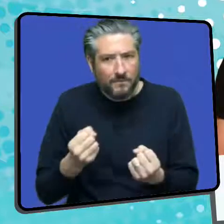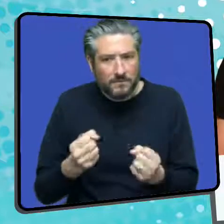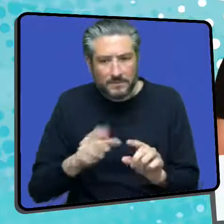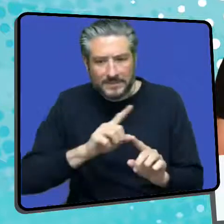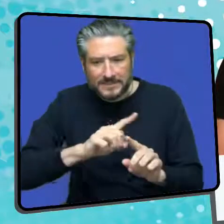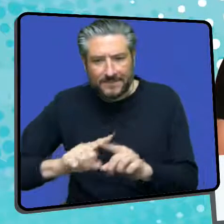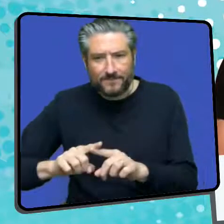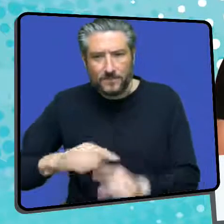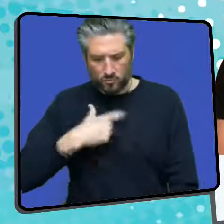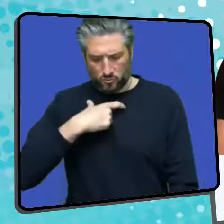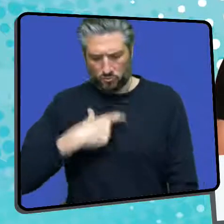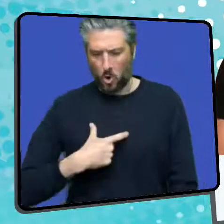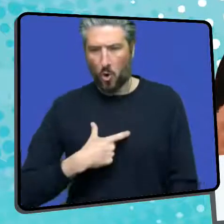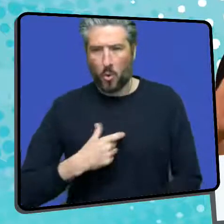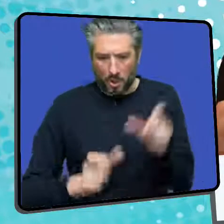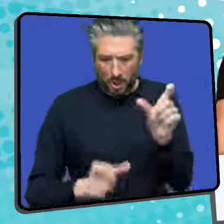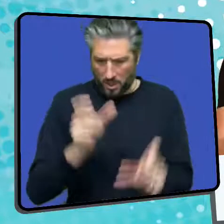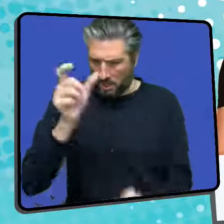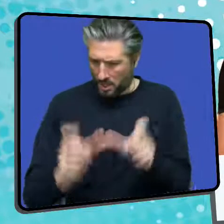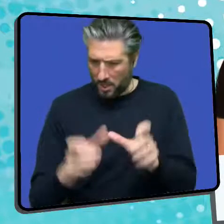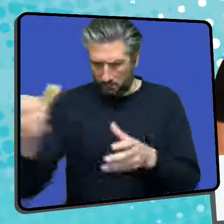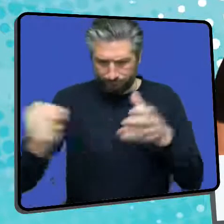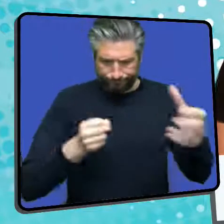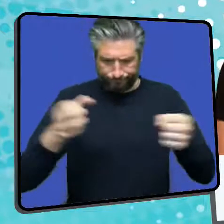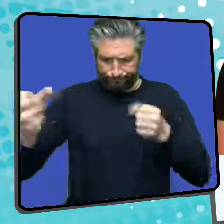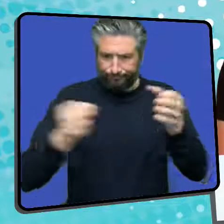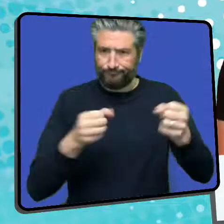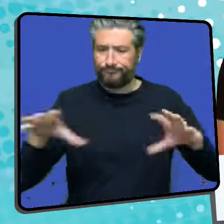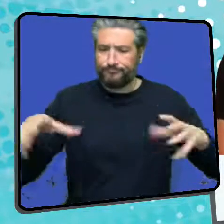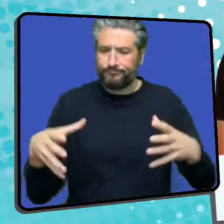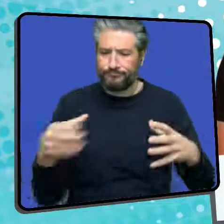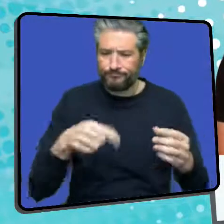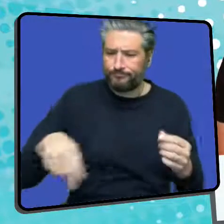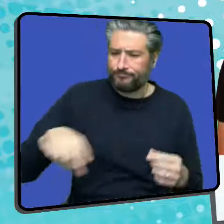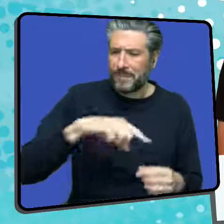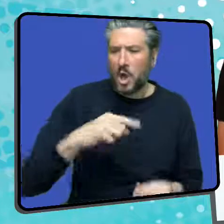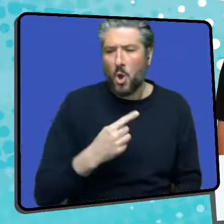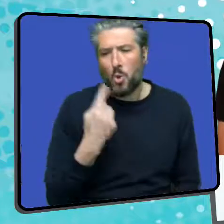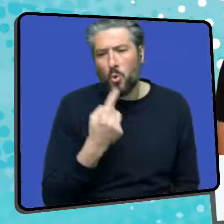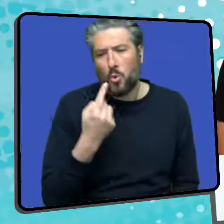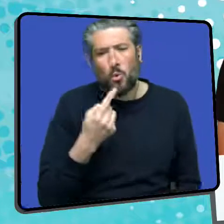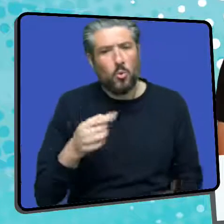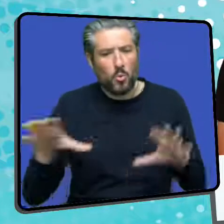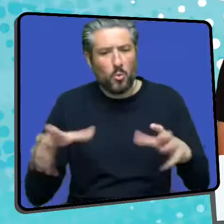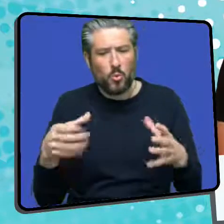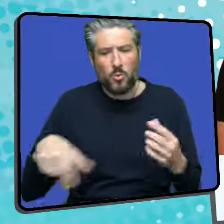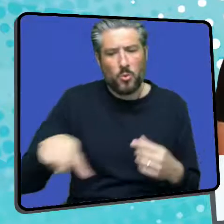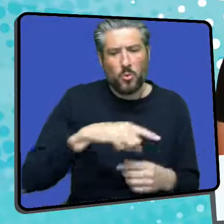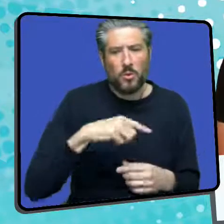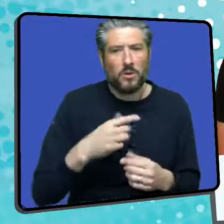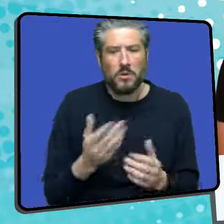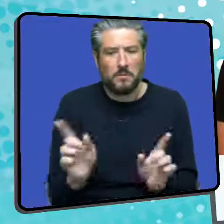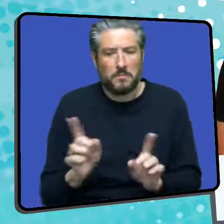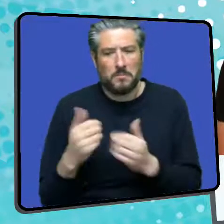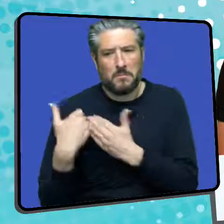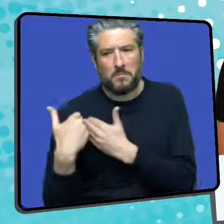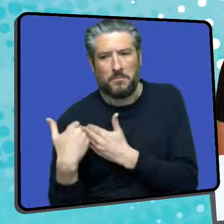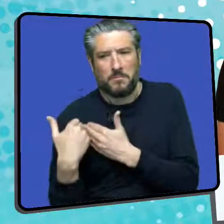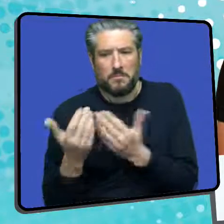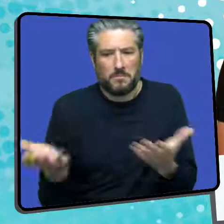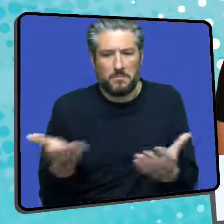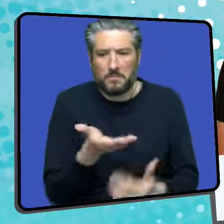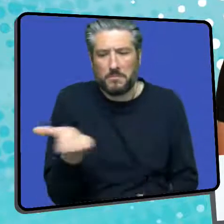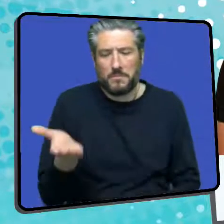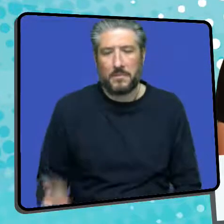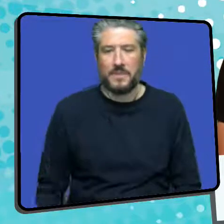you have to work with to actually deliver the product? So for this project, we have